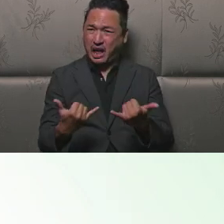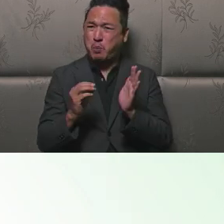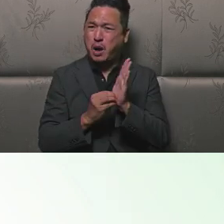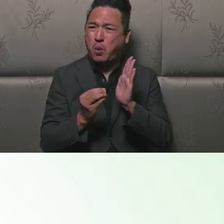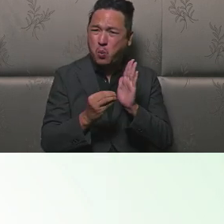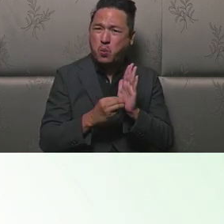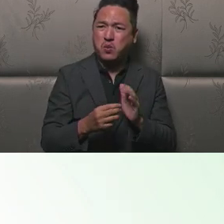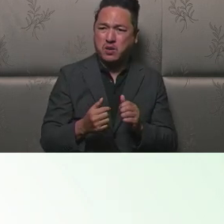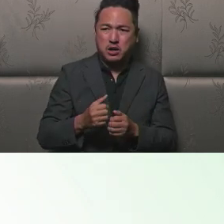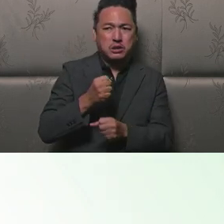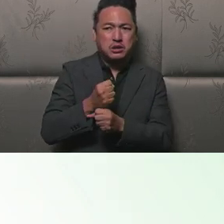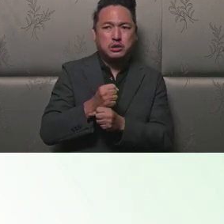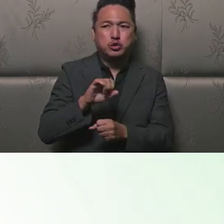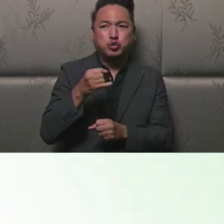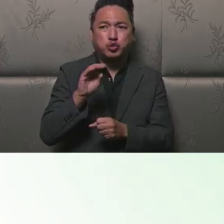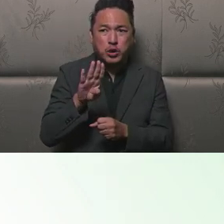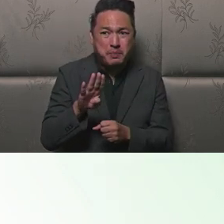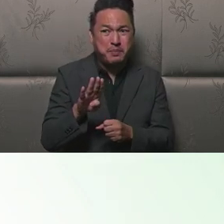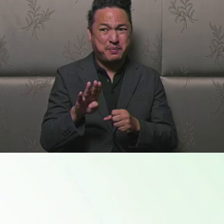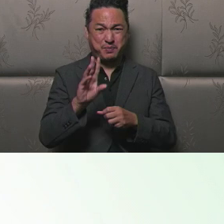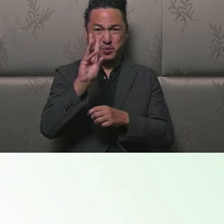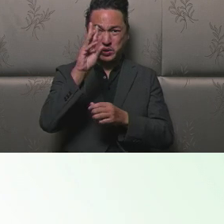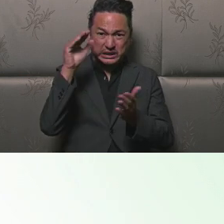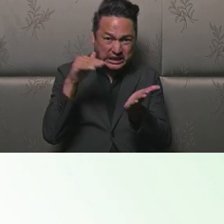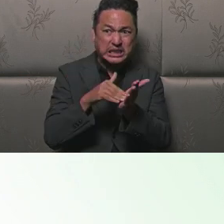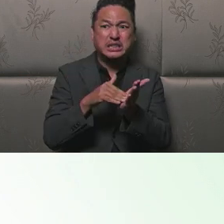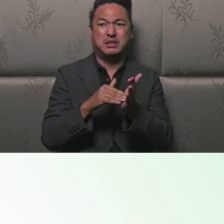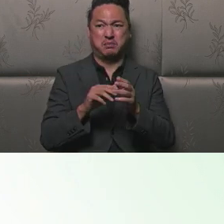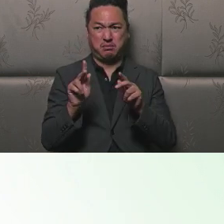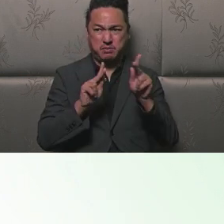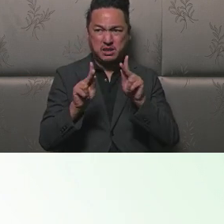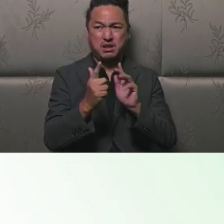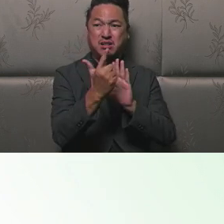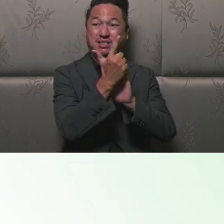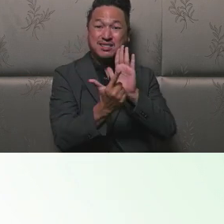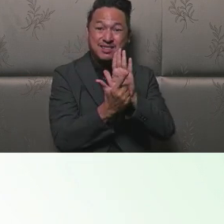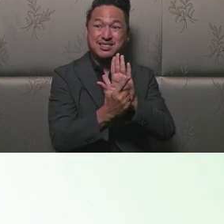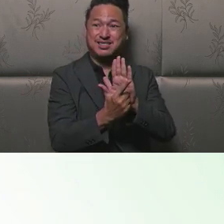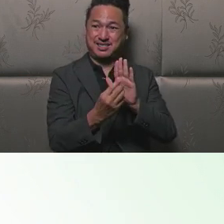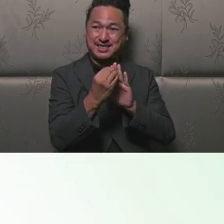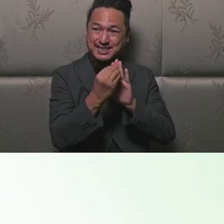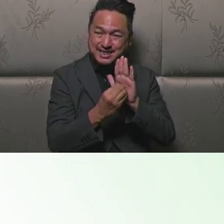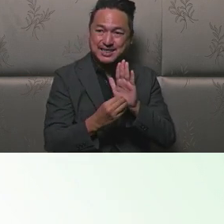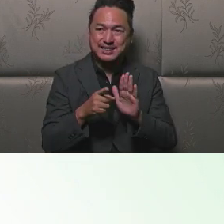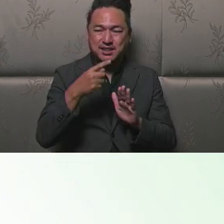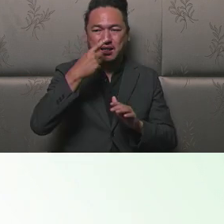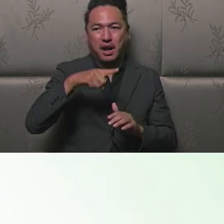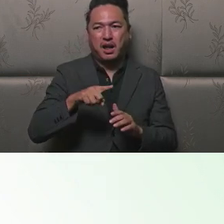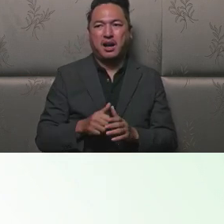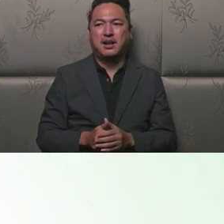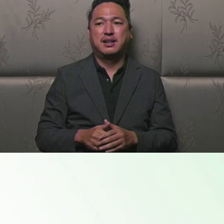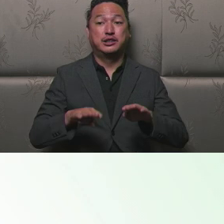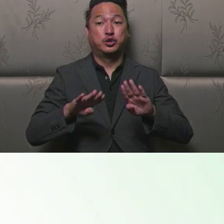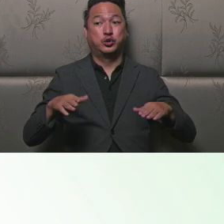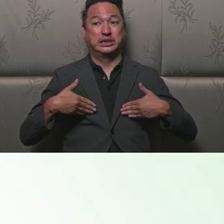for All, so the refugee children can go, but language is going to be in Thai. And so if you don't have that Thai language, that